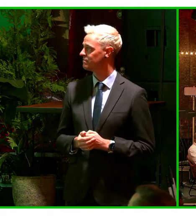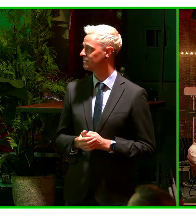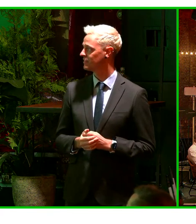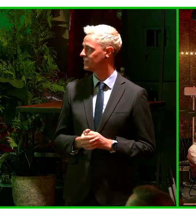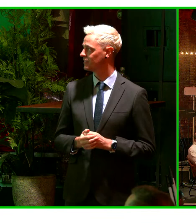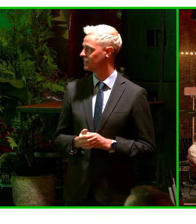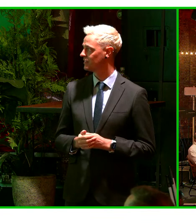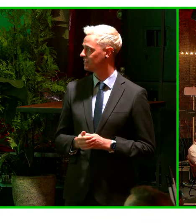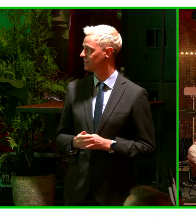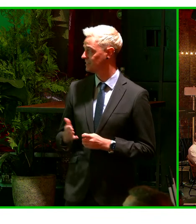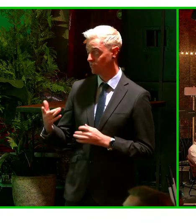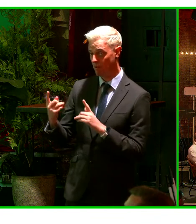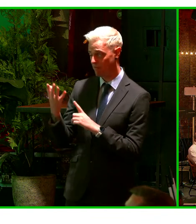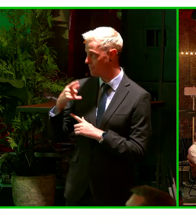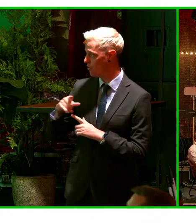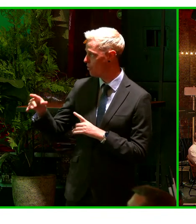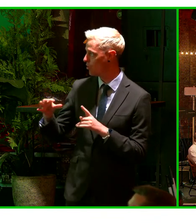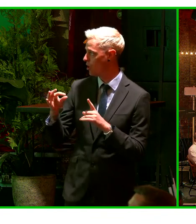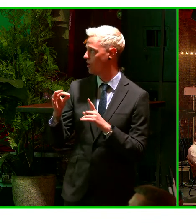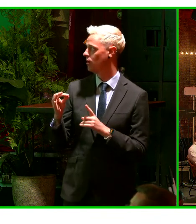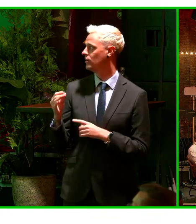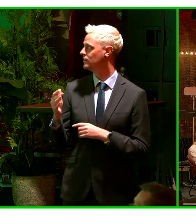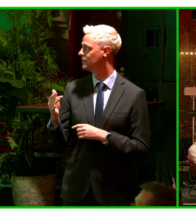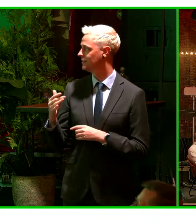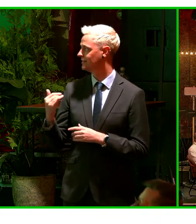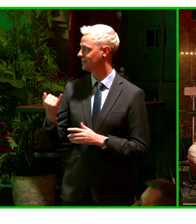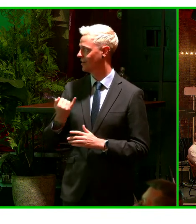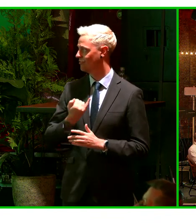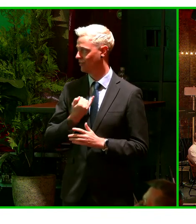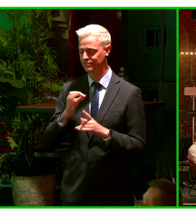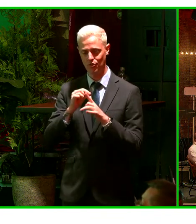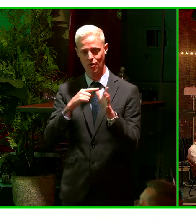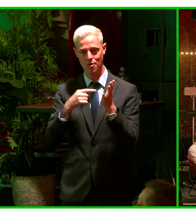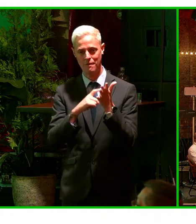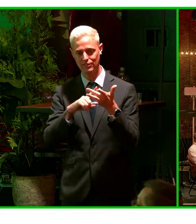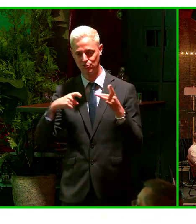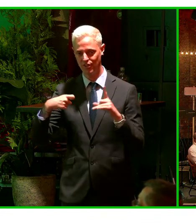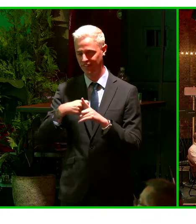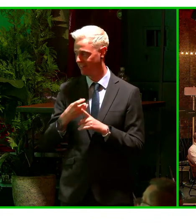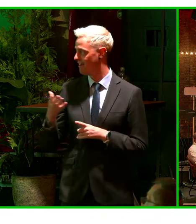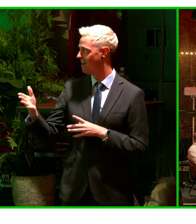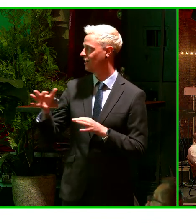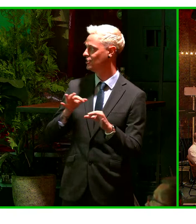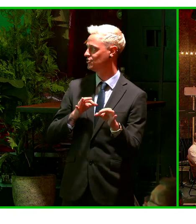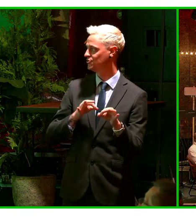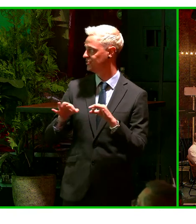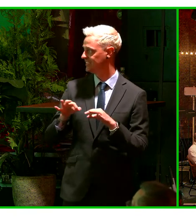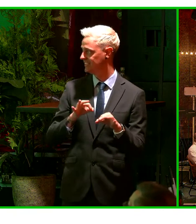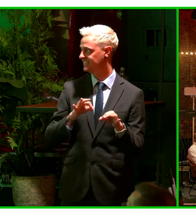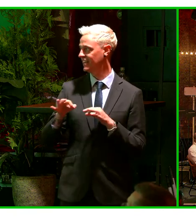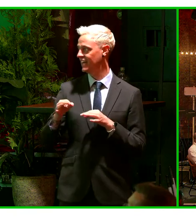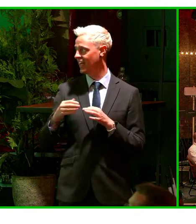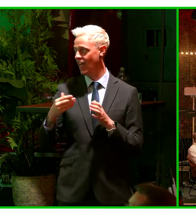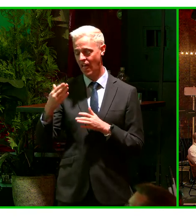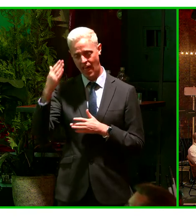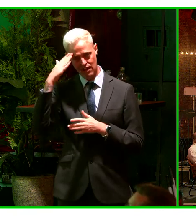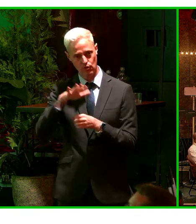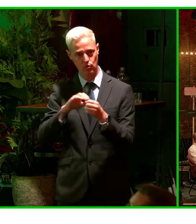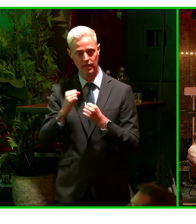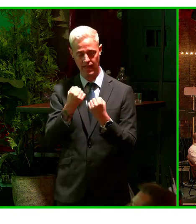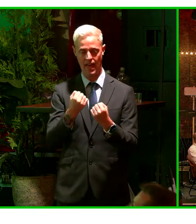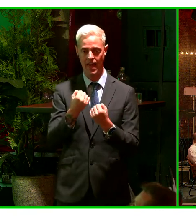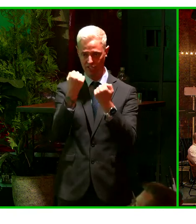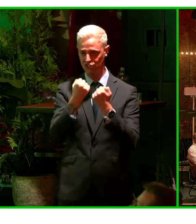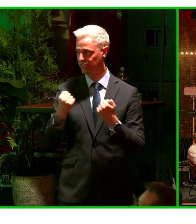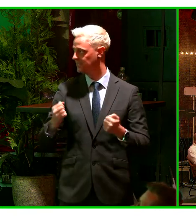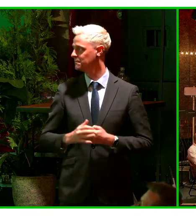before, is the Head of Local Energy. That's Patrick. He's the Strategic Decarbonisation Manager for Electricity Northwest. And